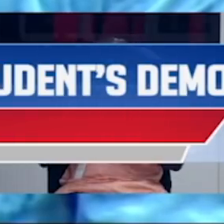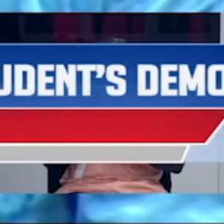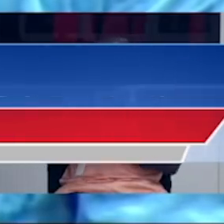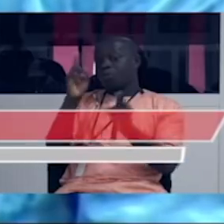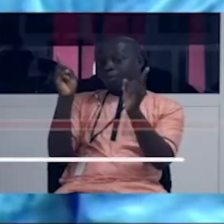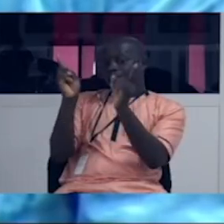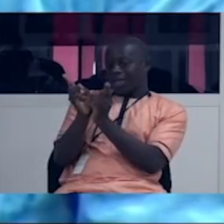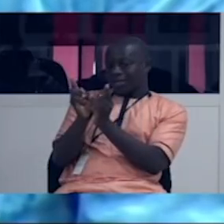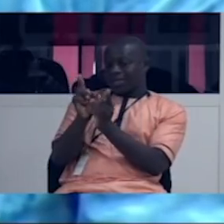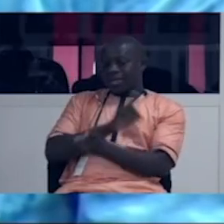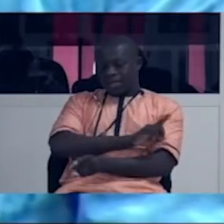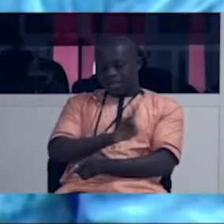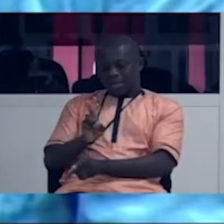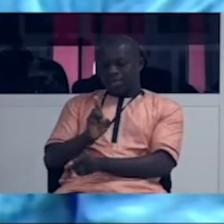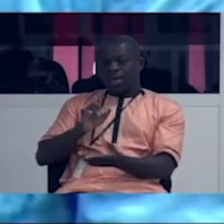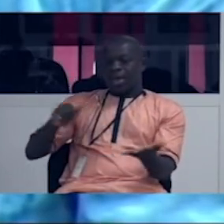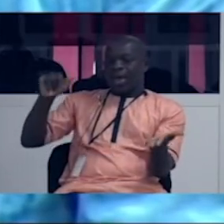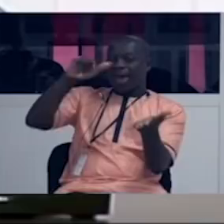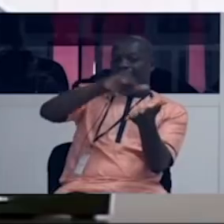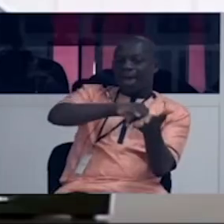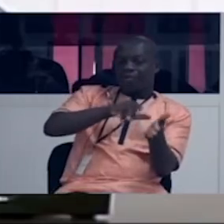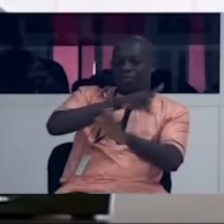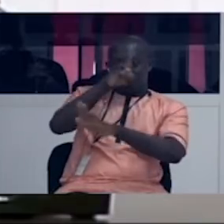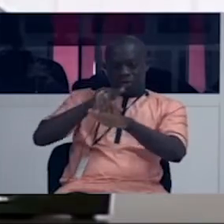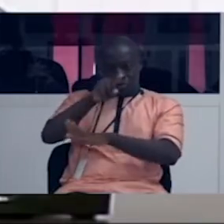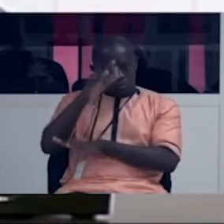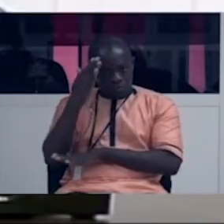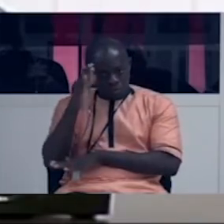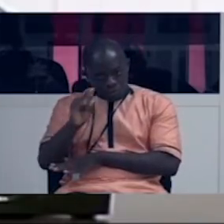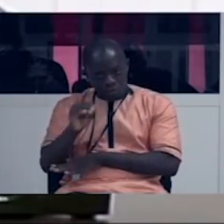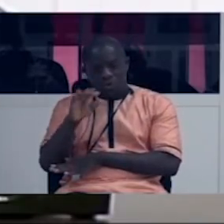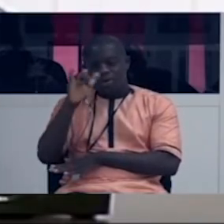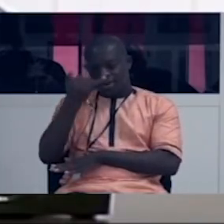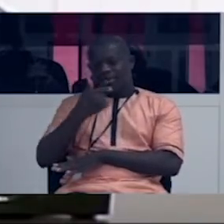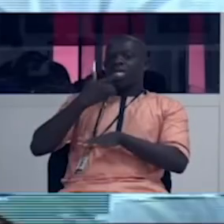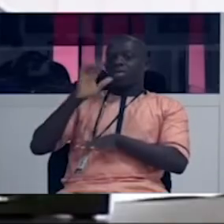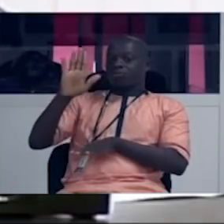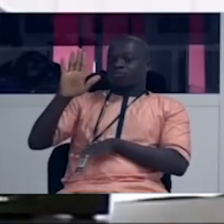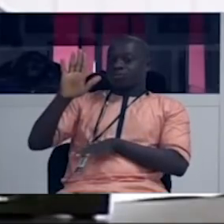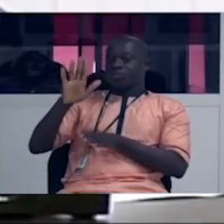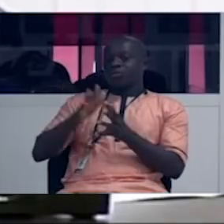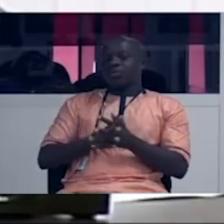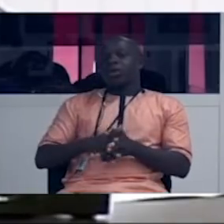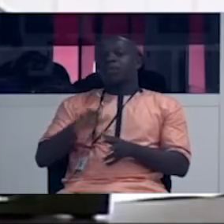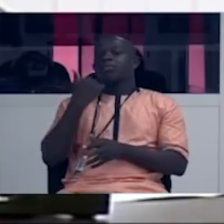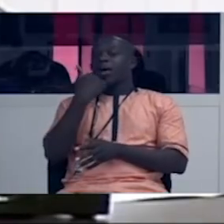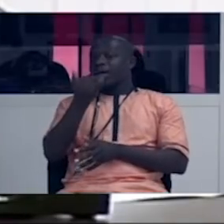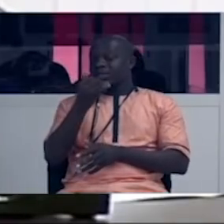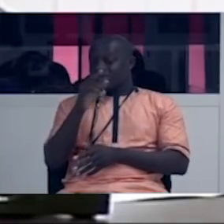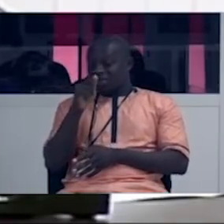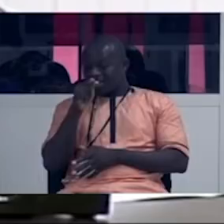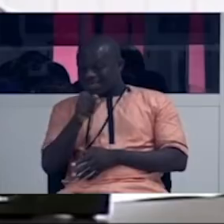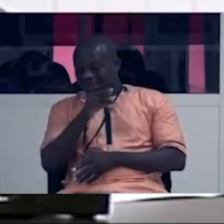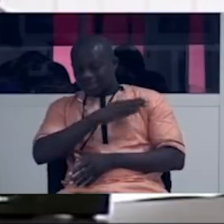the commissioners at a later date to talk about Yahya Jammeh's HIV/AIDS treatment program. Was the treatment